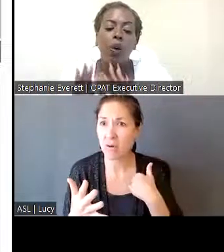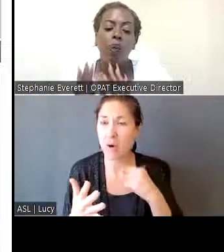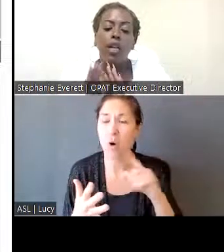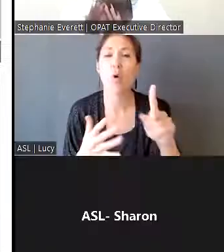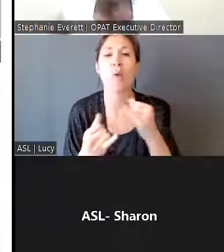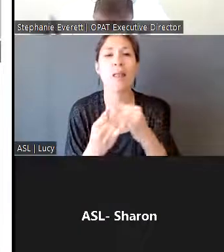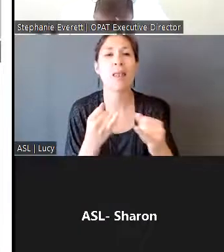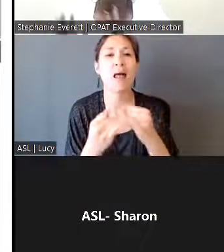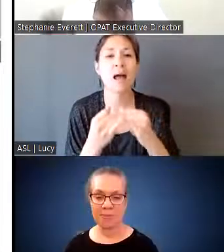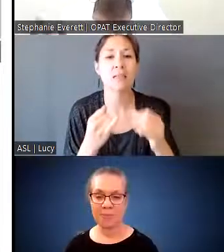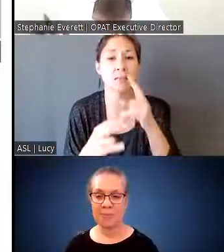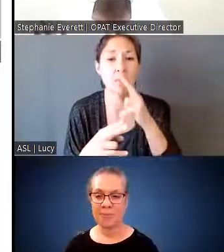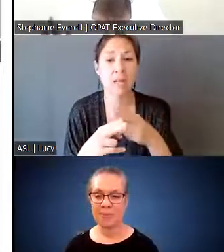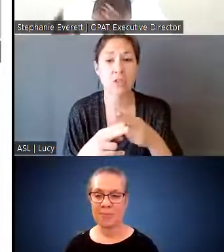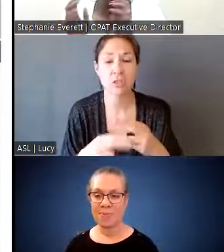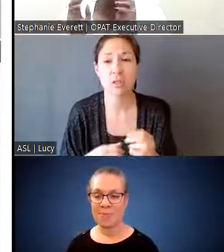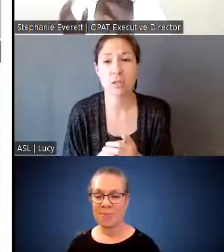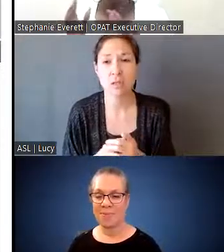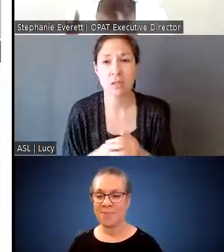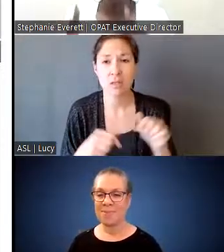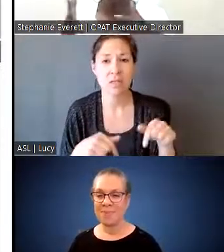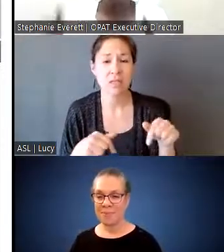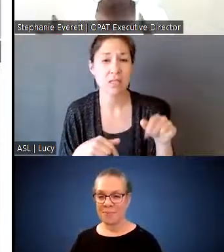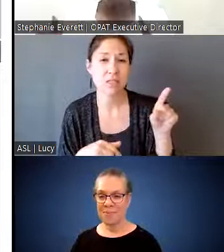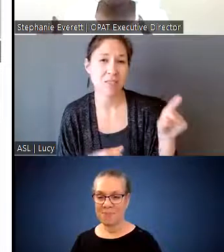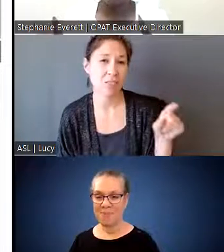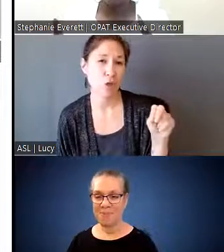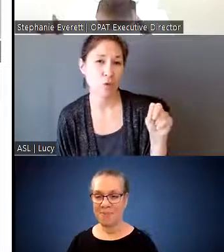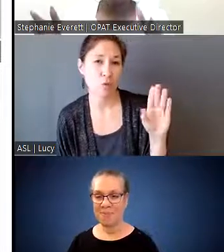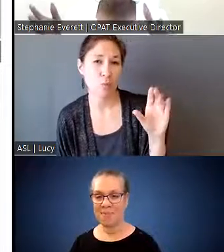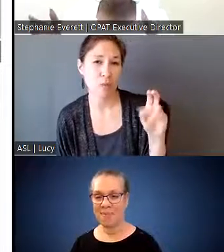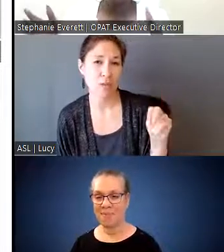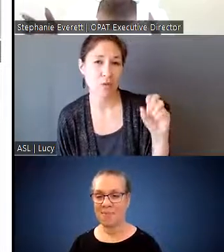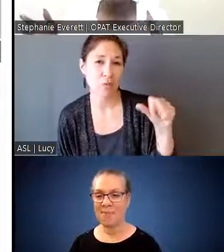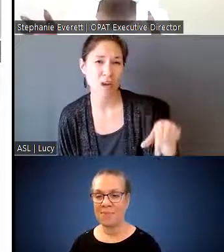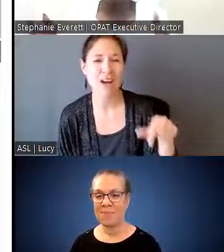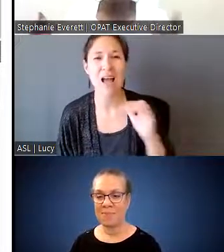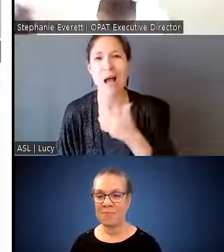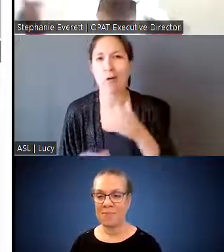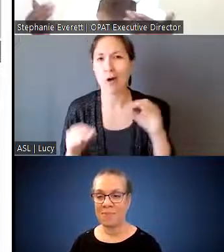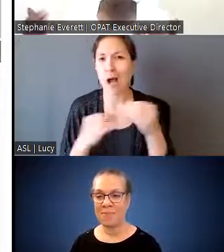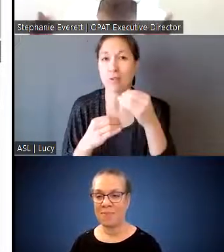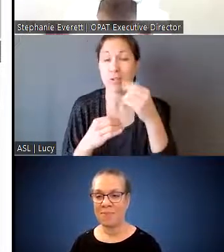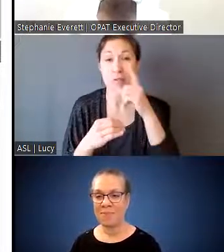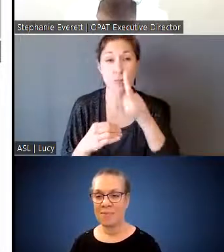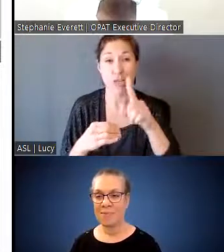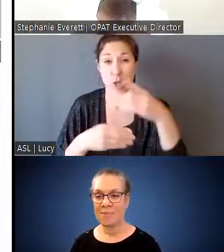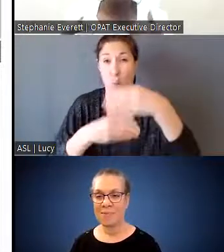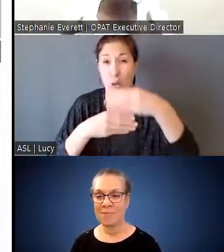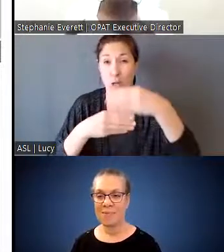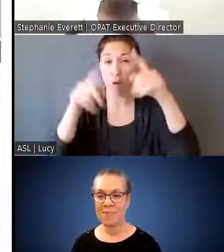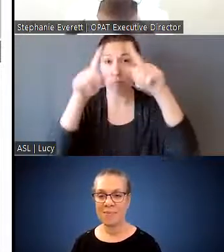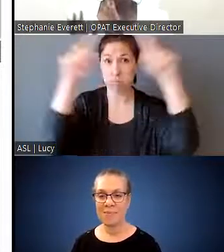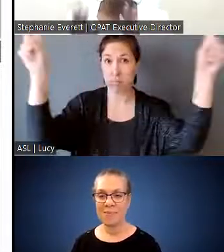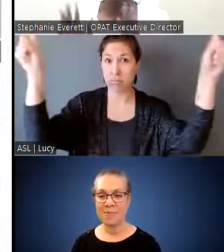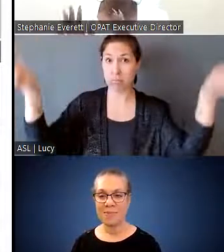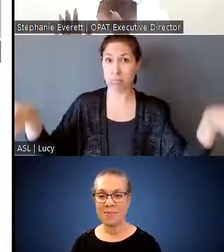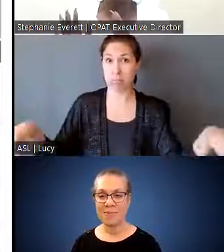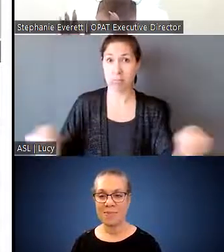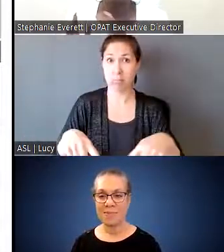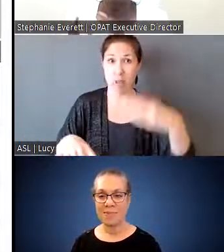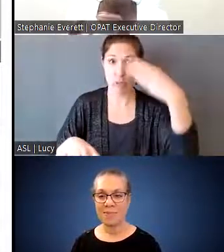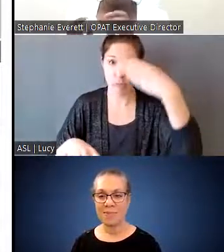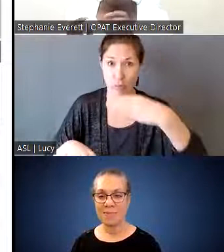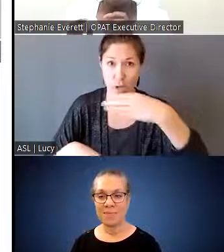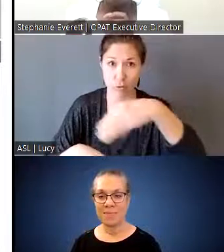Lastly, because we are in Nubian Square and we are a storefront location, you can just walk in. We are working to get some